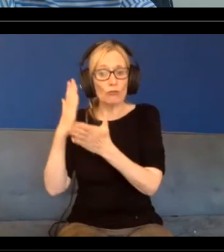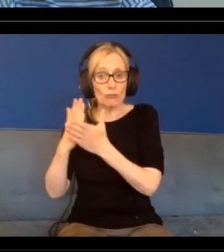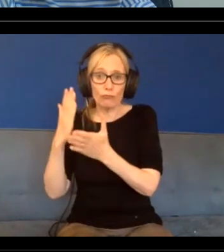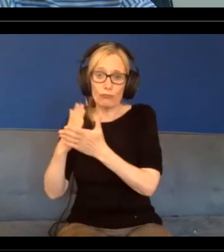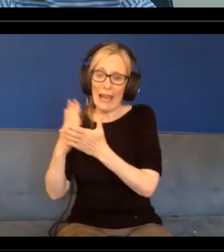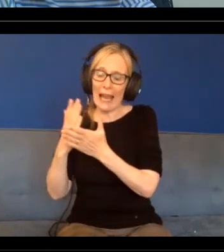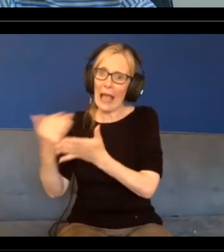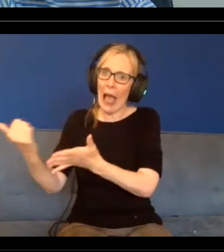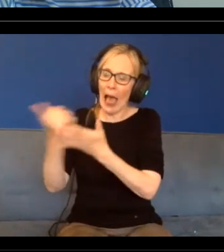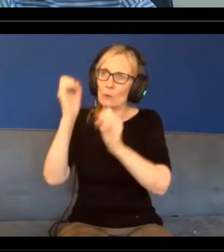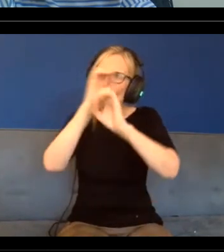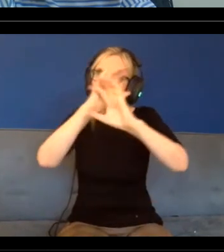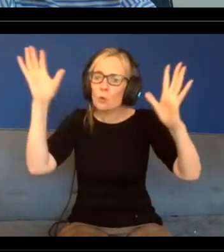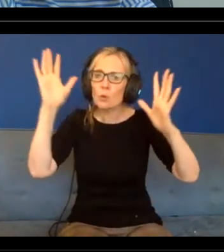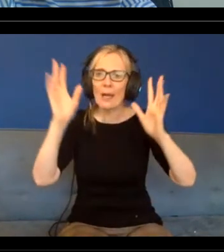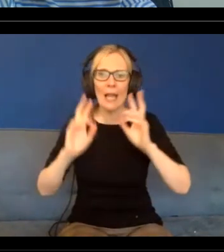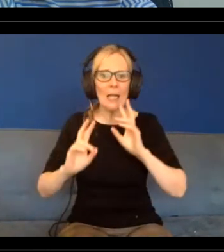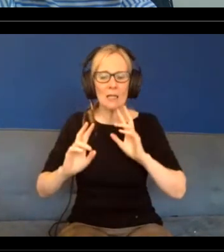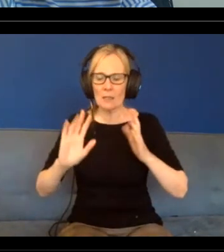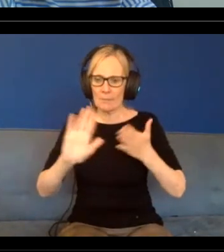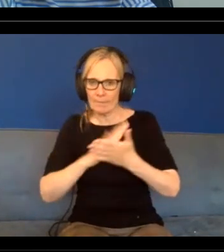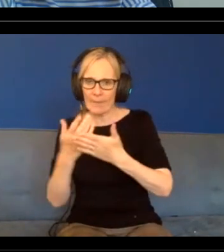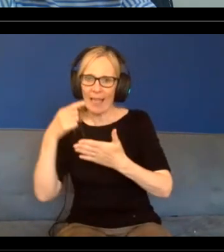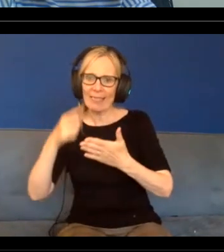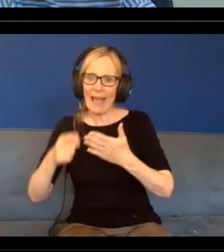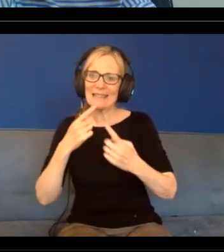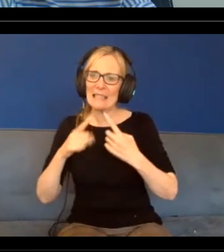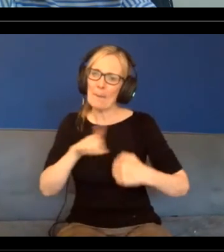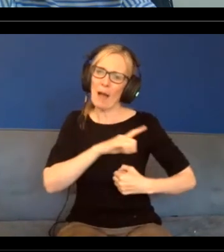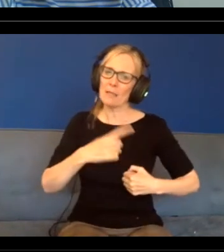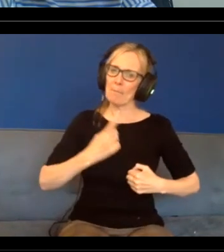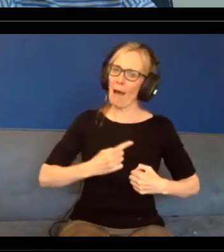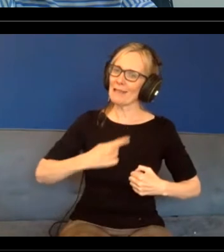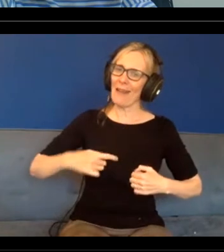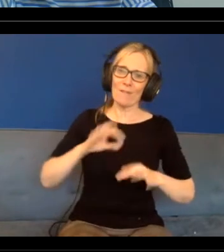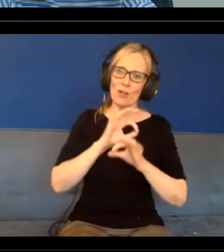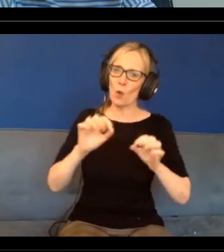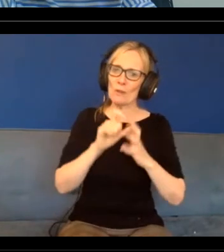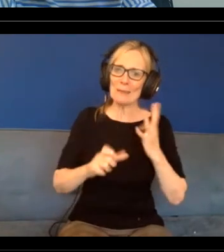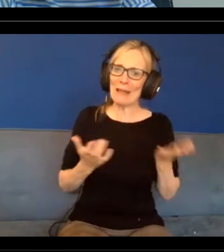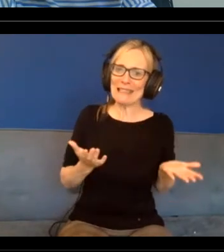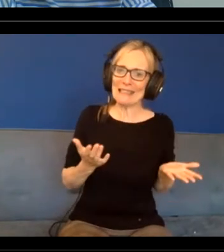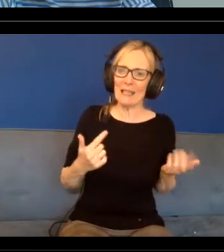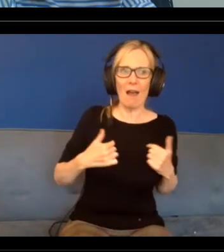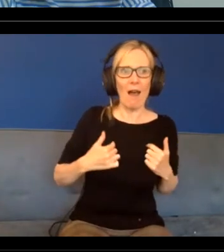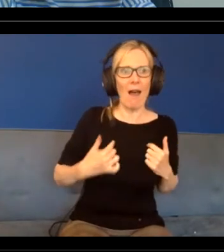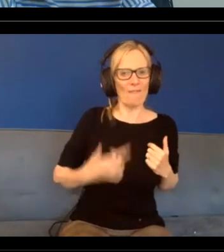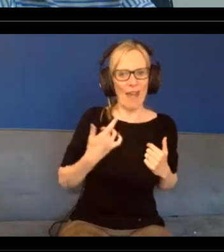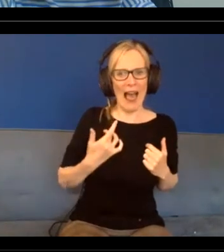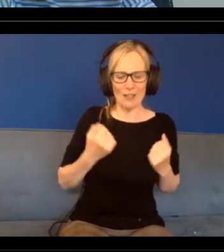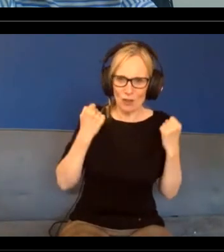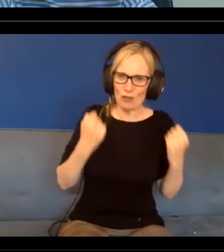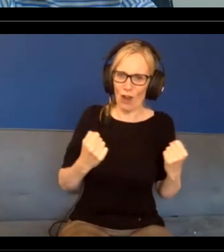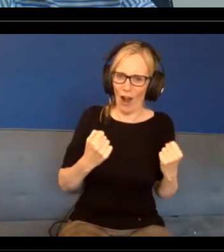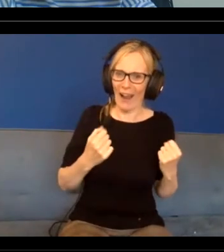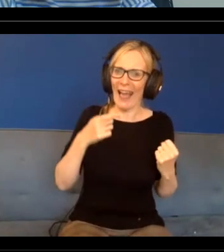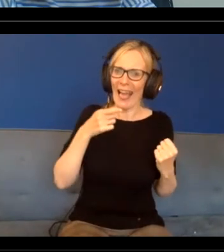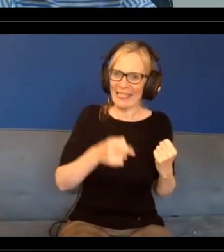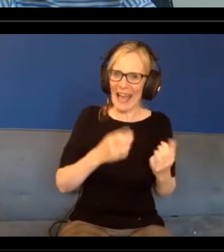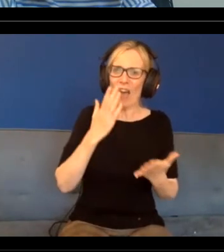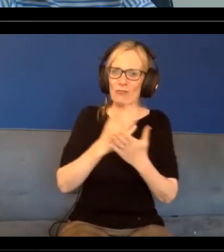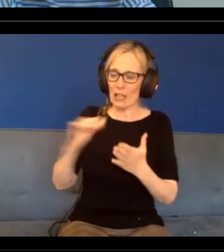data. So I am a non-disabled researcher myself, and I felt very strongly that it was important that the lived experience